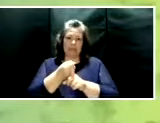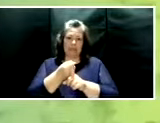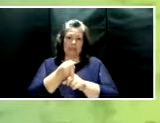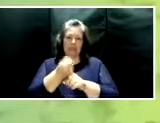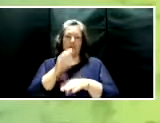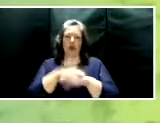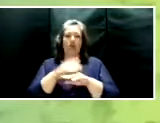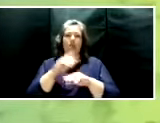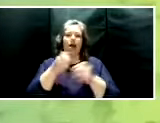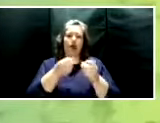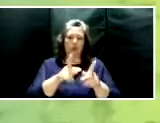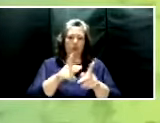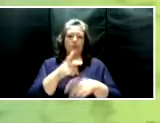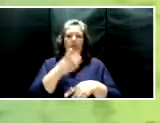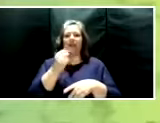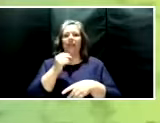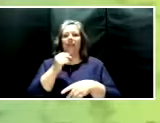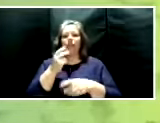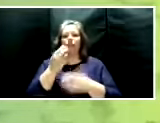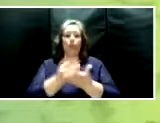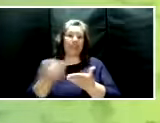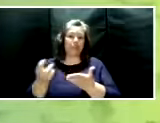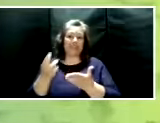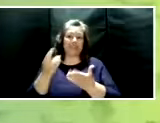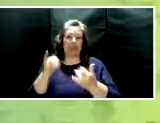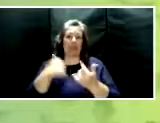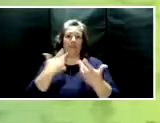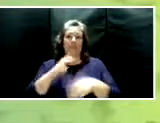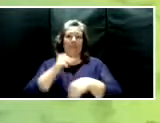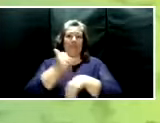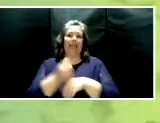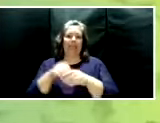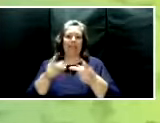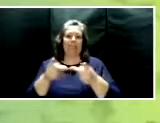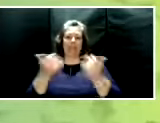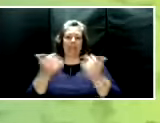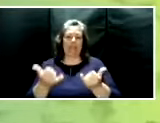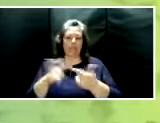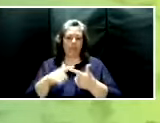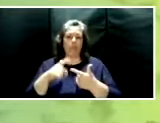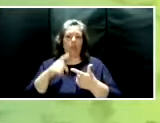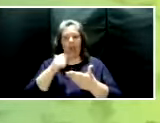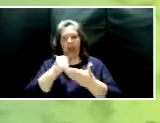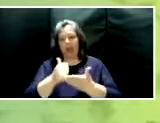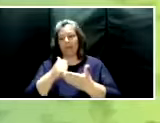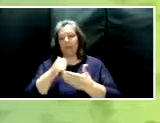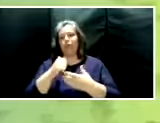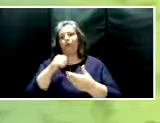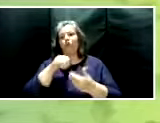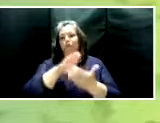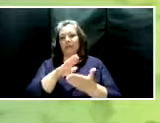and resources that are in place for addressing healthcare